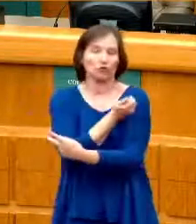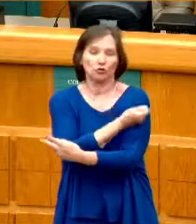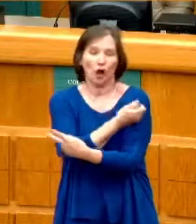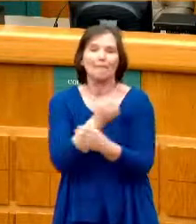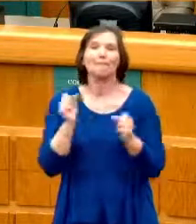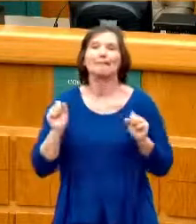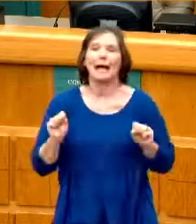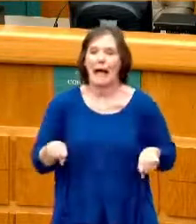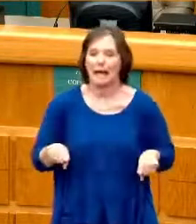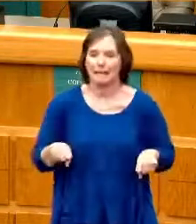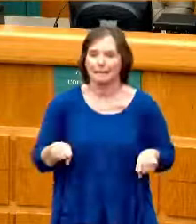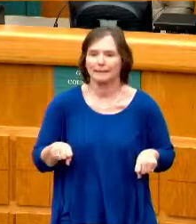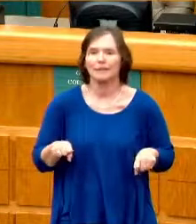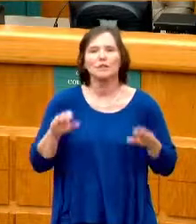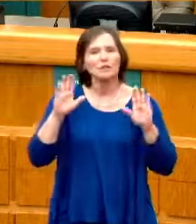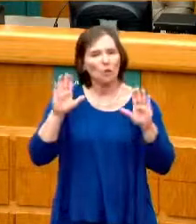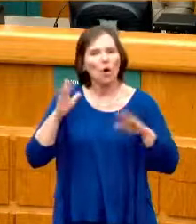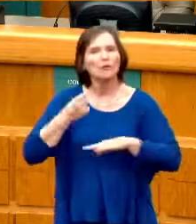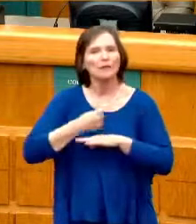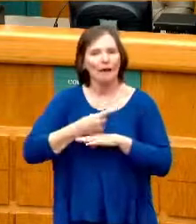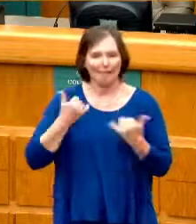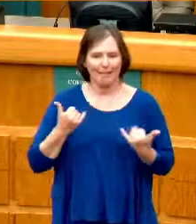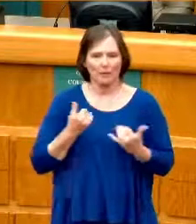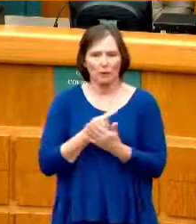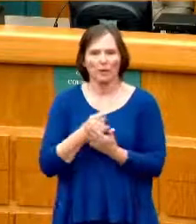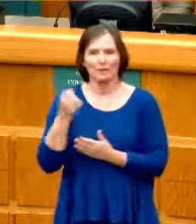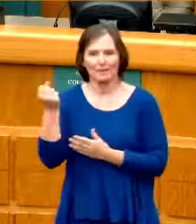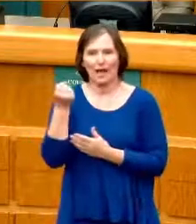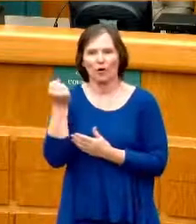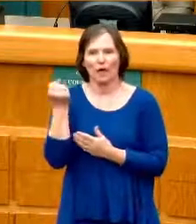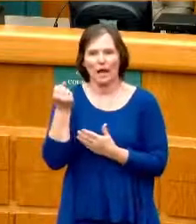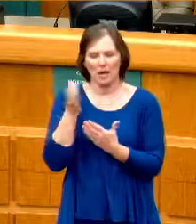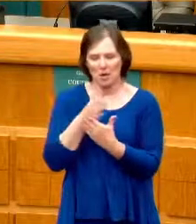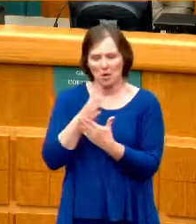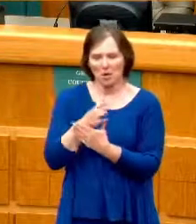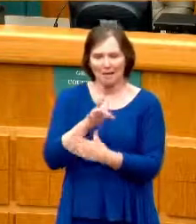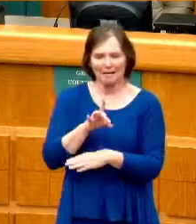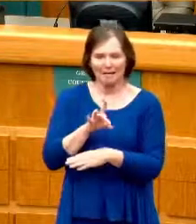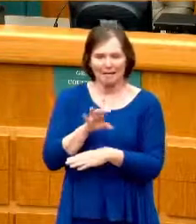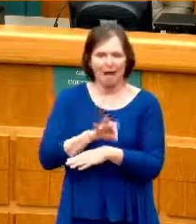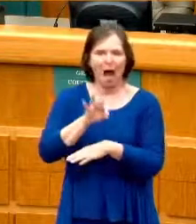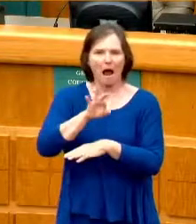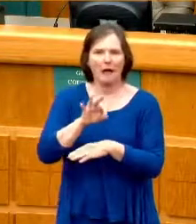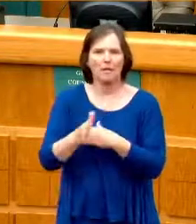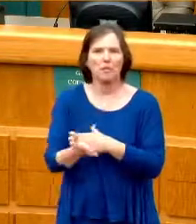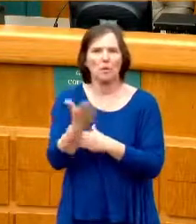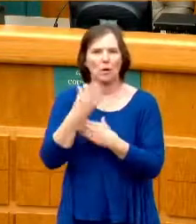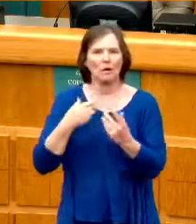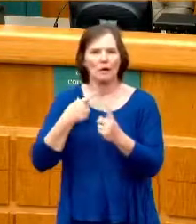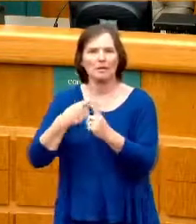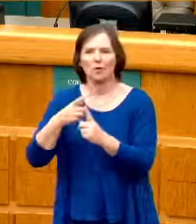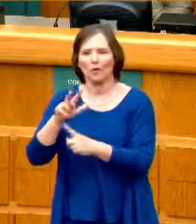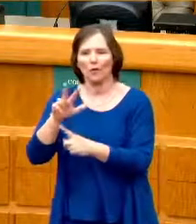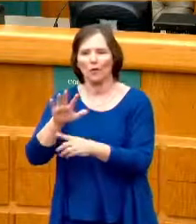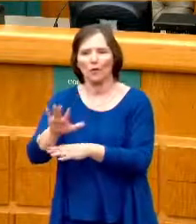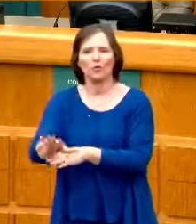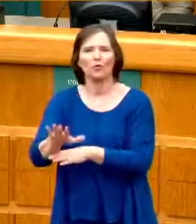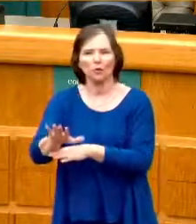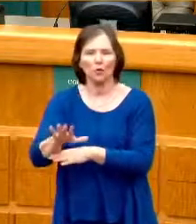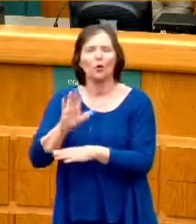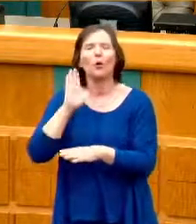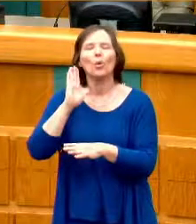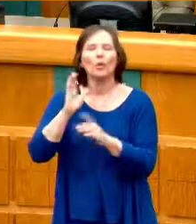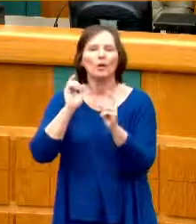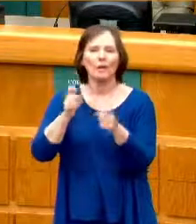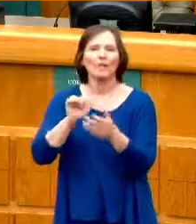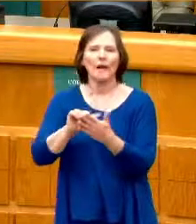time to come to American Bank Center this Saturday between 9 and 3, and we can get you that second dose of Moderna.